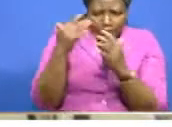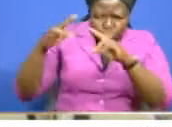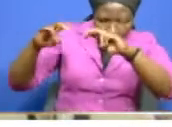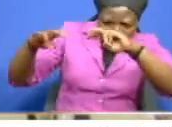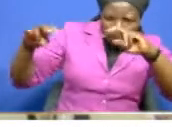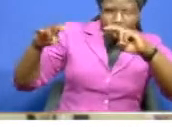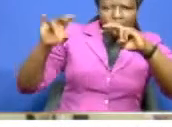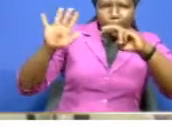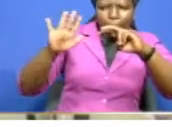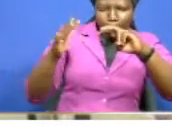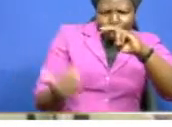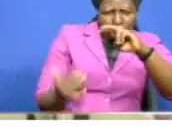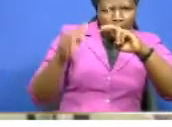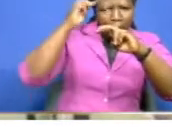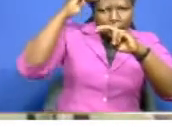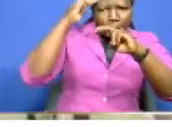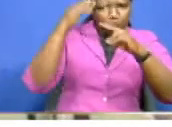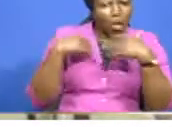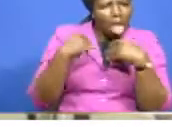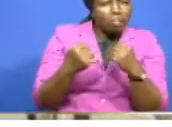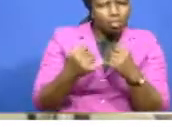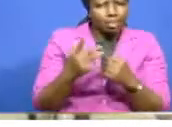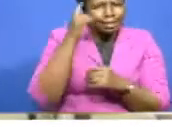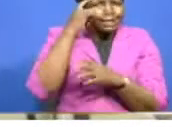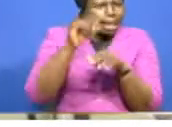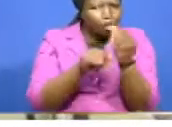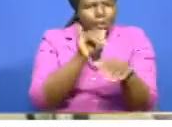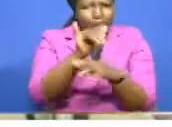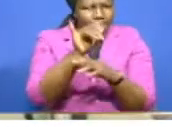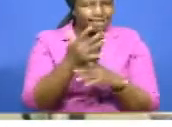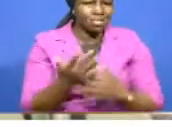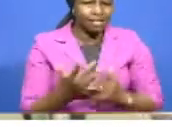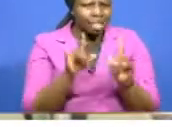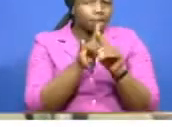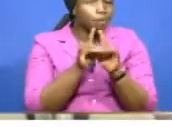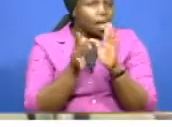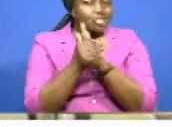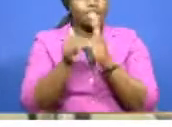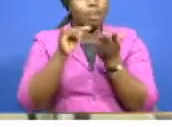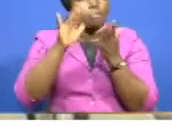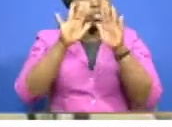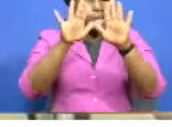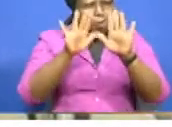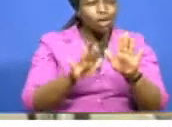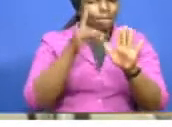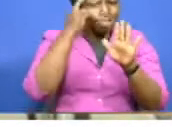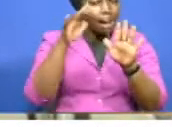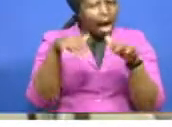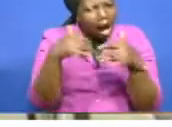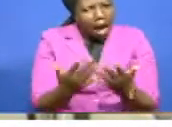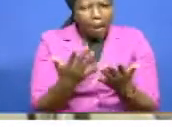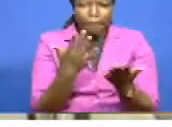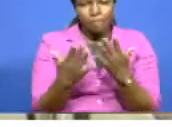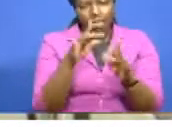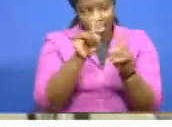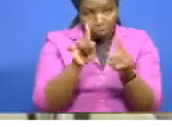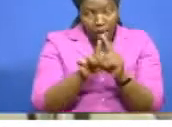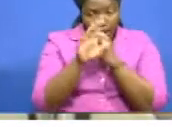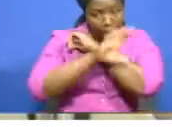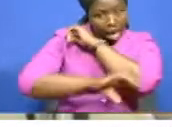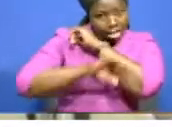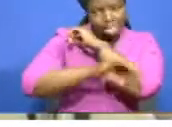that? And then think about now assessing that at scale. And then most importantly, think about how perhaps as a country we've